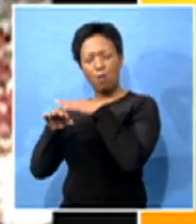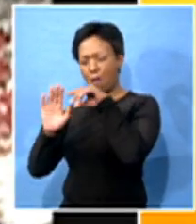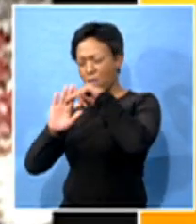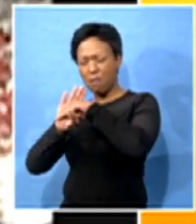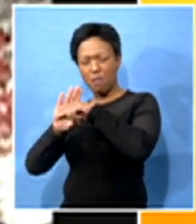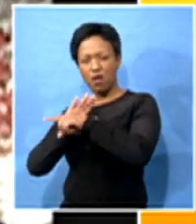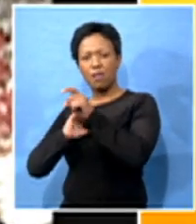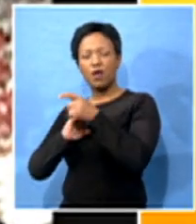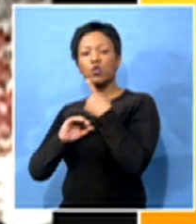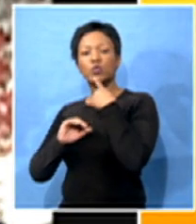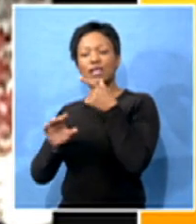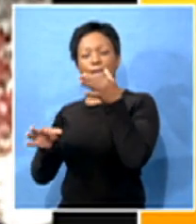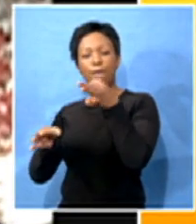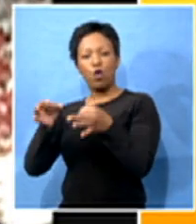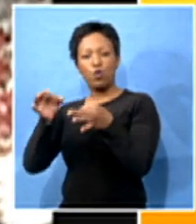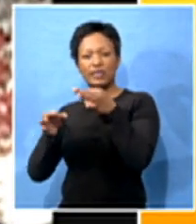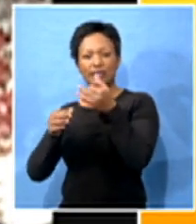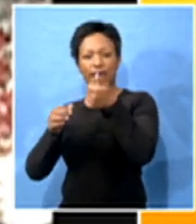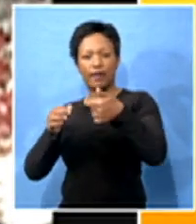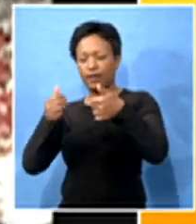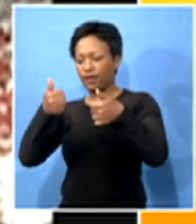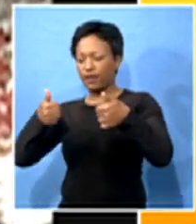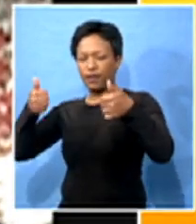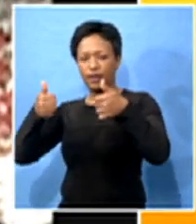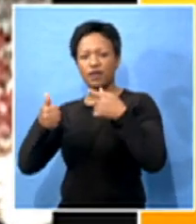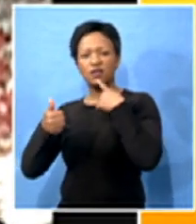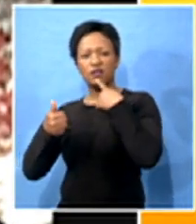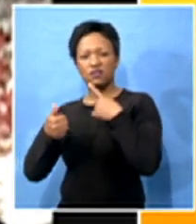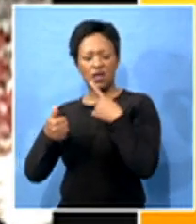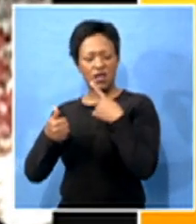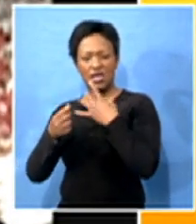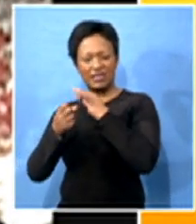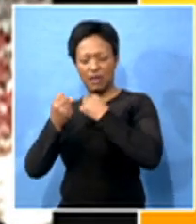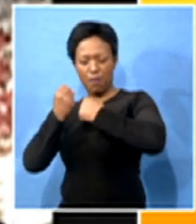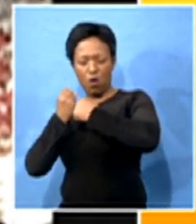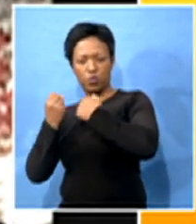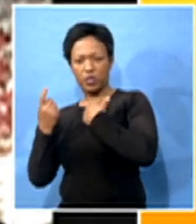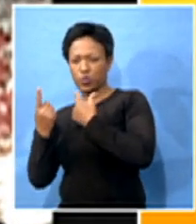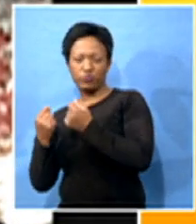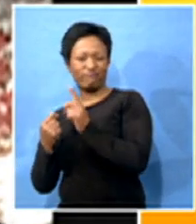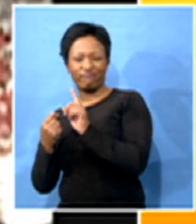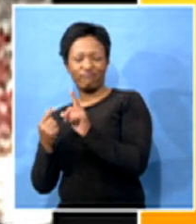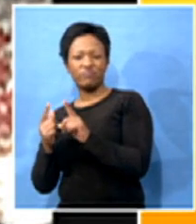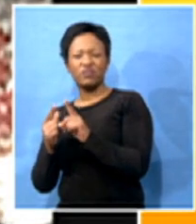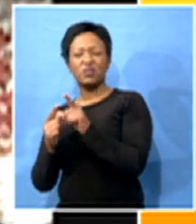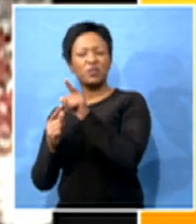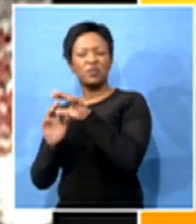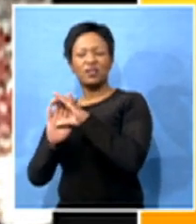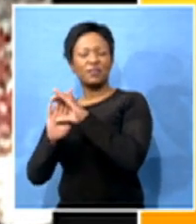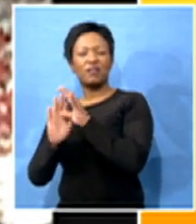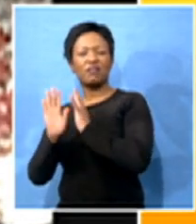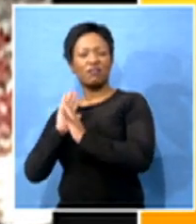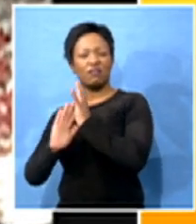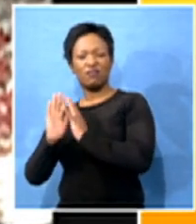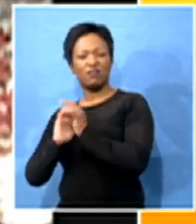politicians are against what you're doing and there is widespread corruption. Perhaps you can give us an example. When you